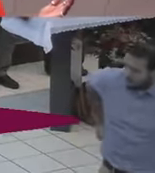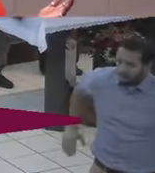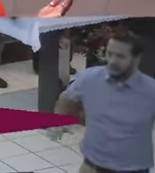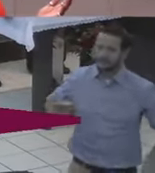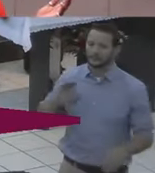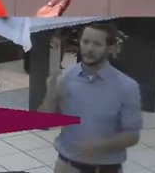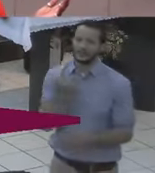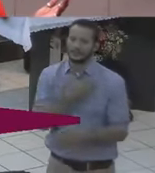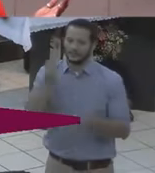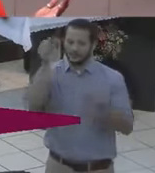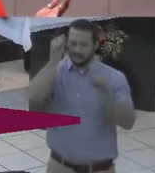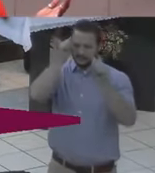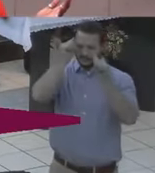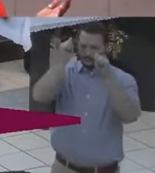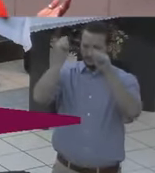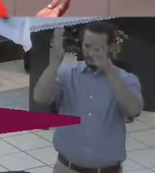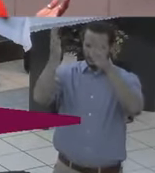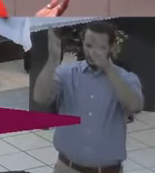Our